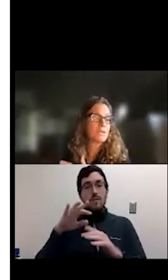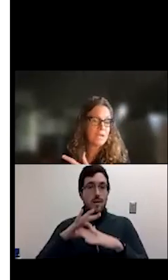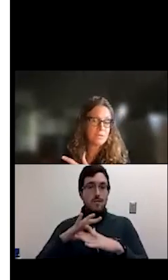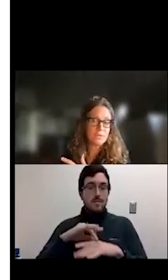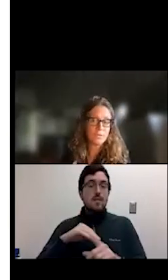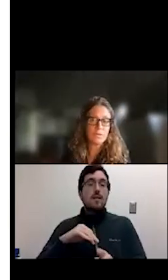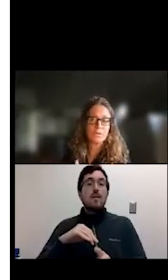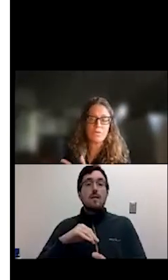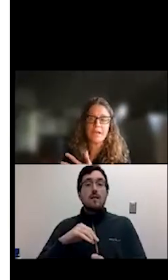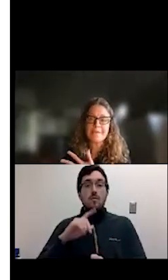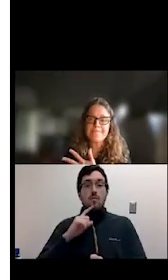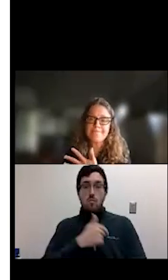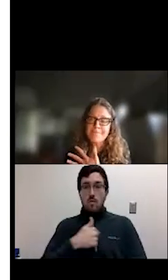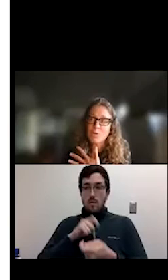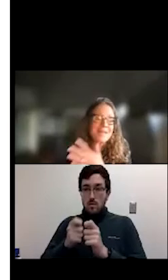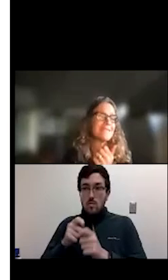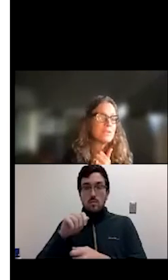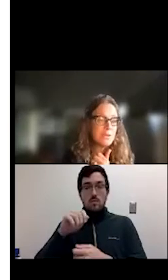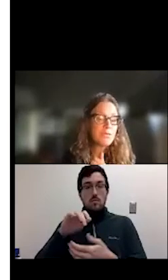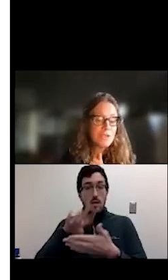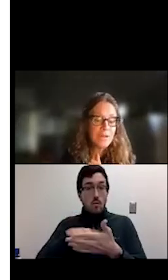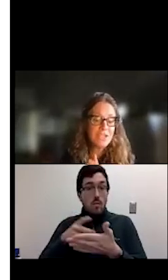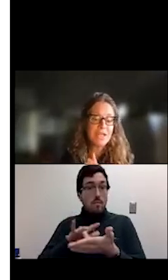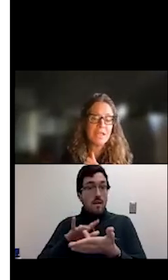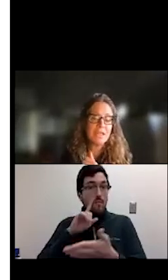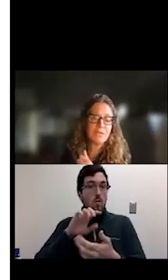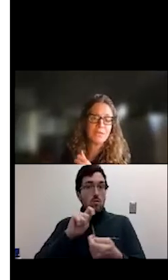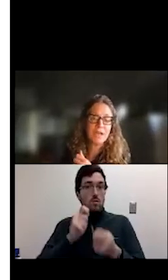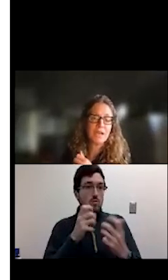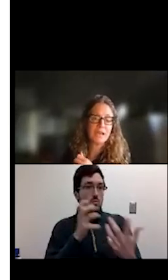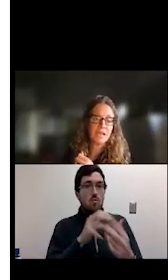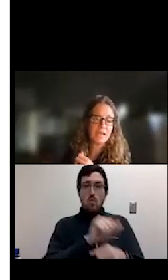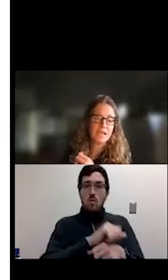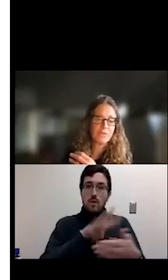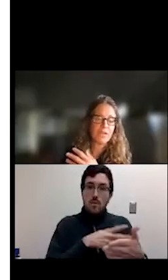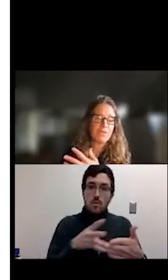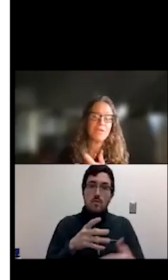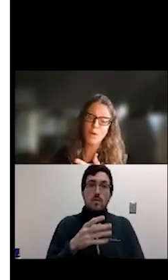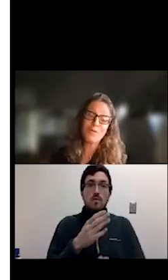to accommodate work schedules, or meds that don't need refrigeration if